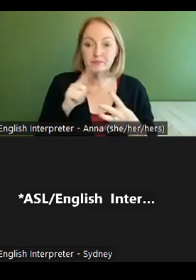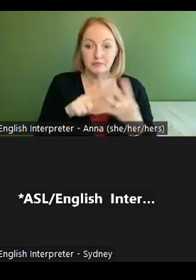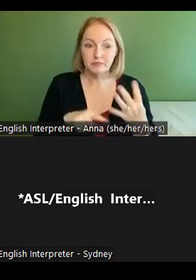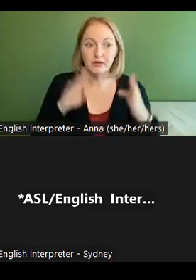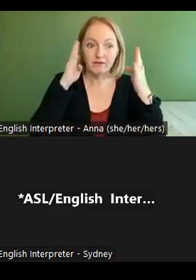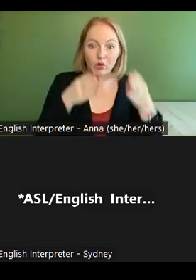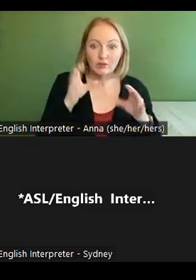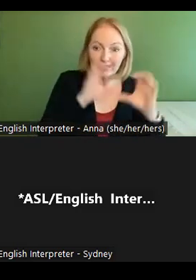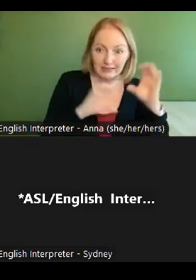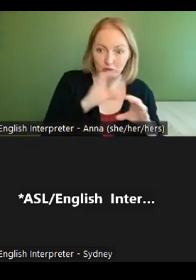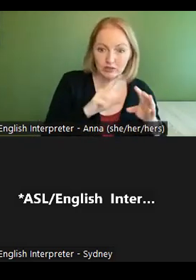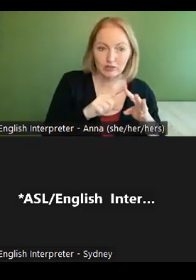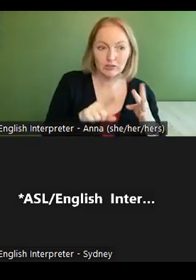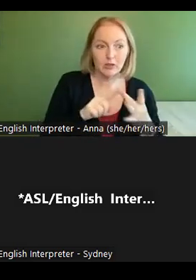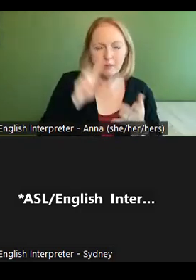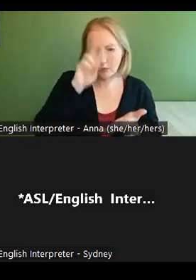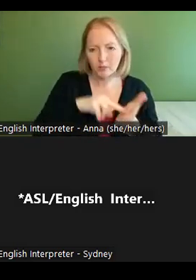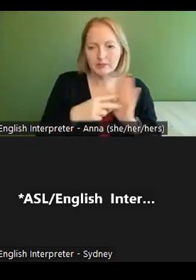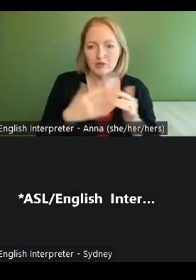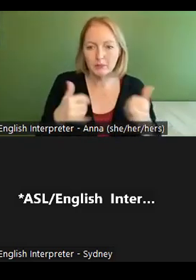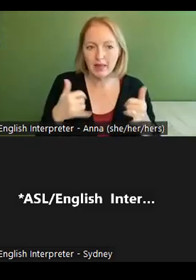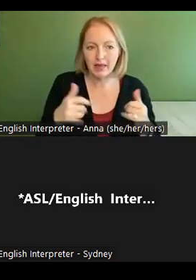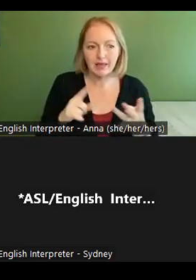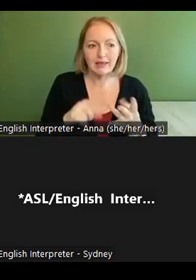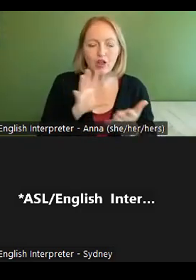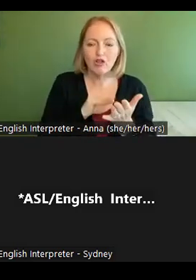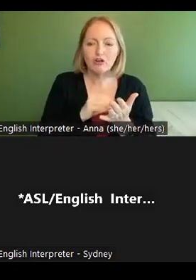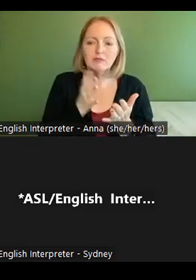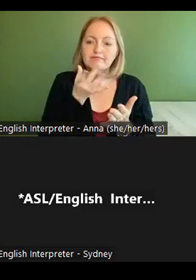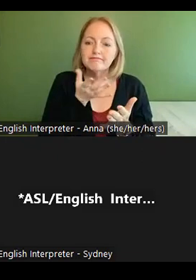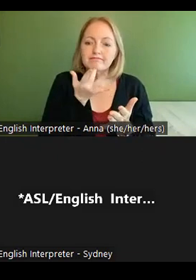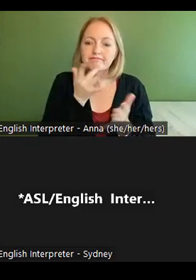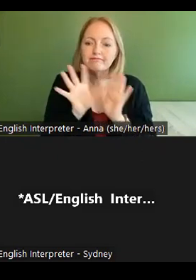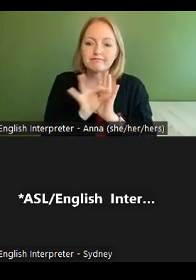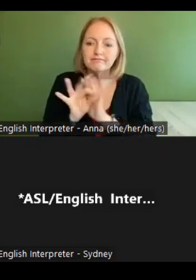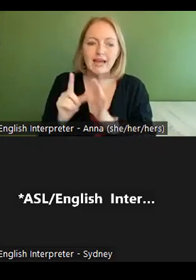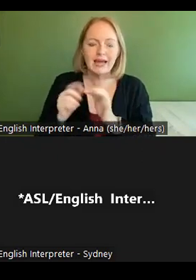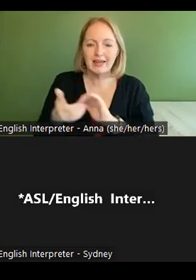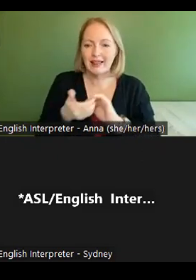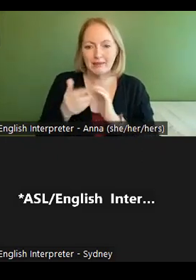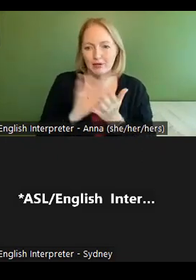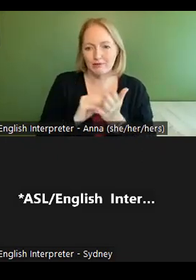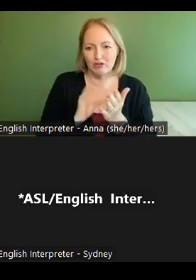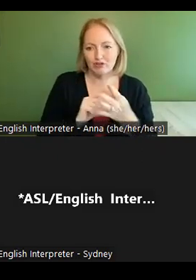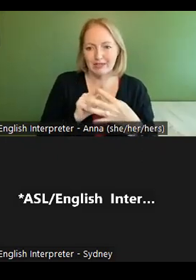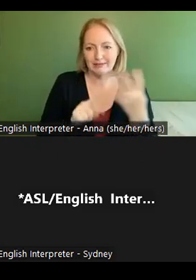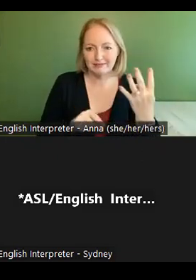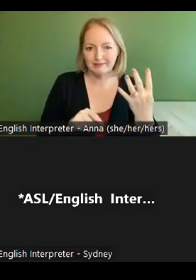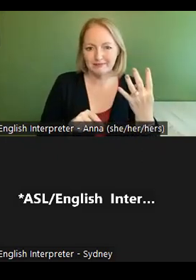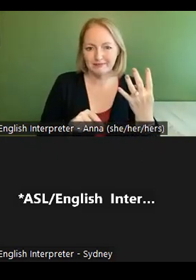focused exploration, purposeful play, learner choice, and collaborative learning.